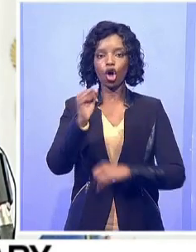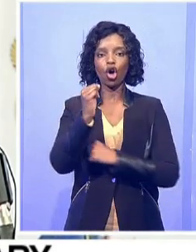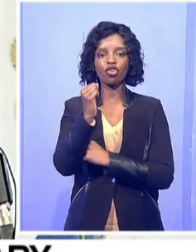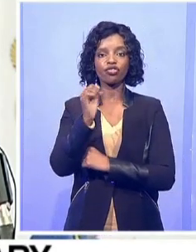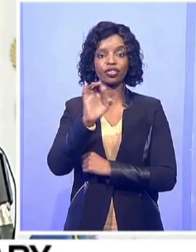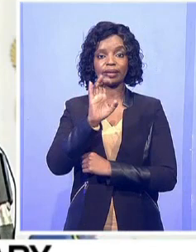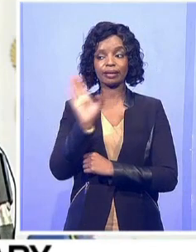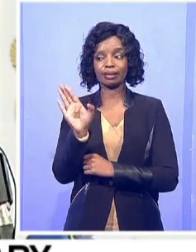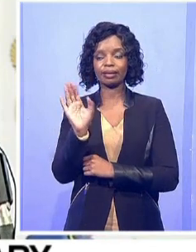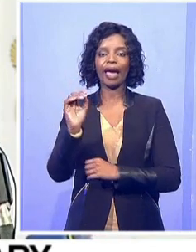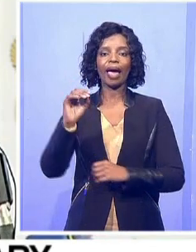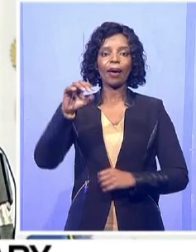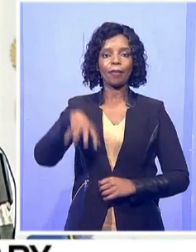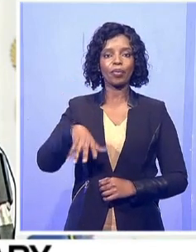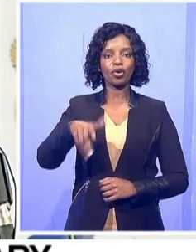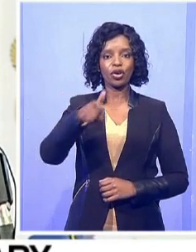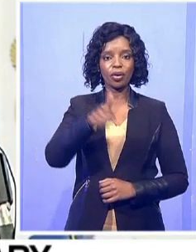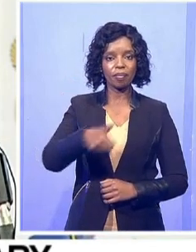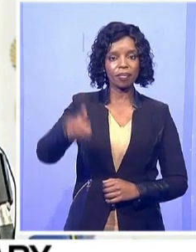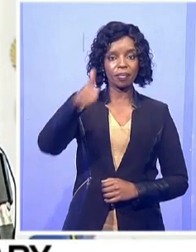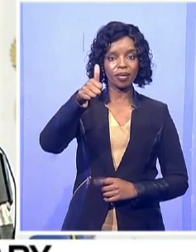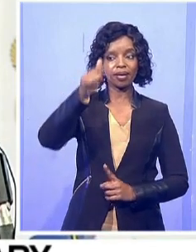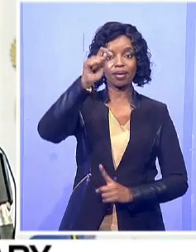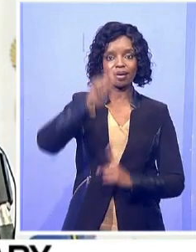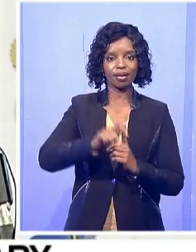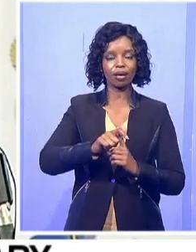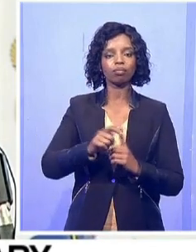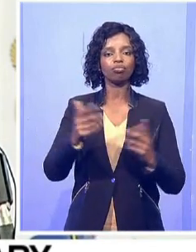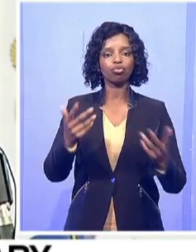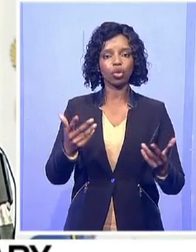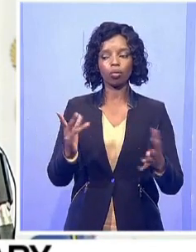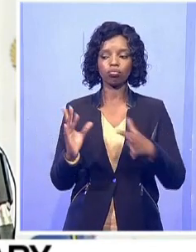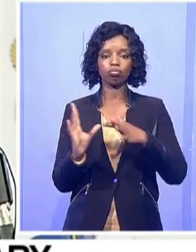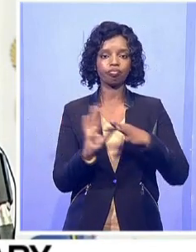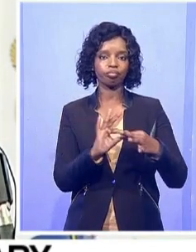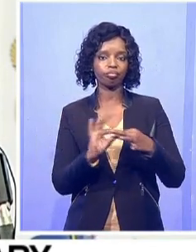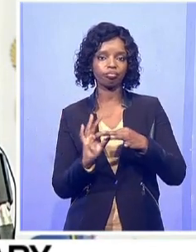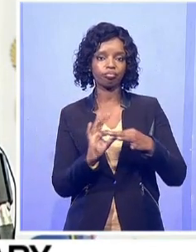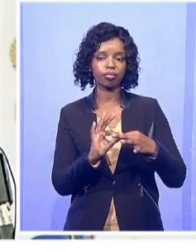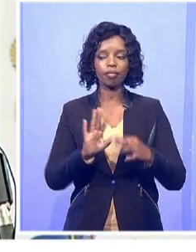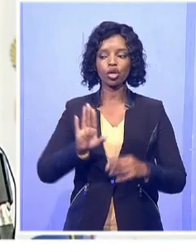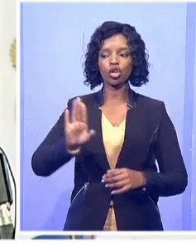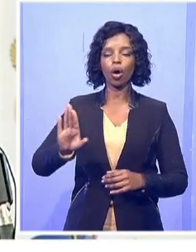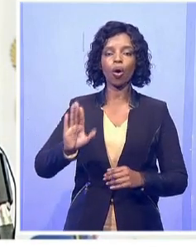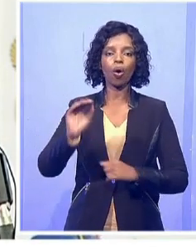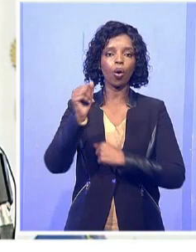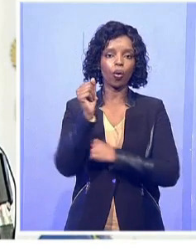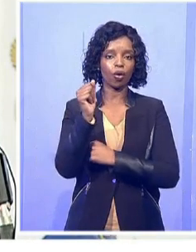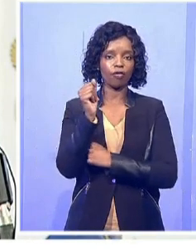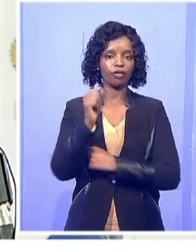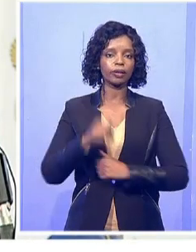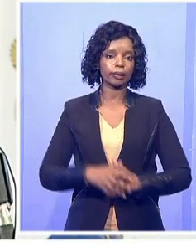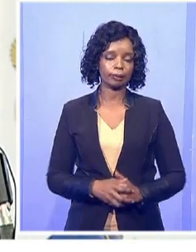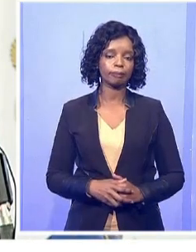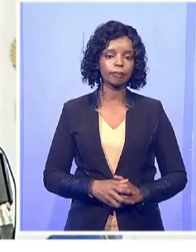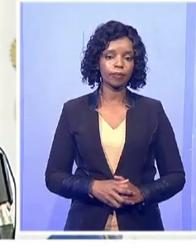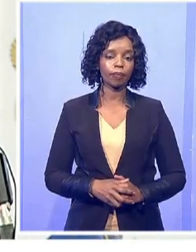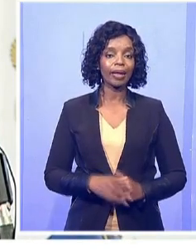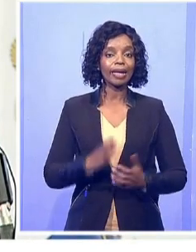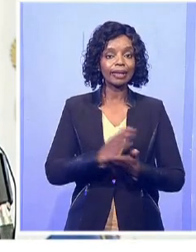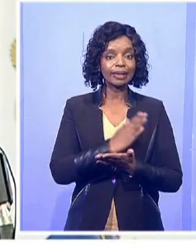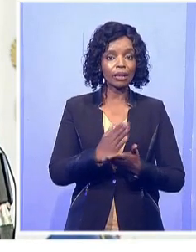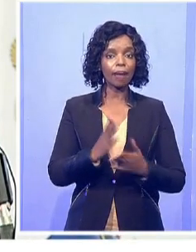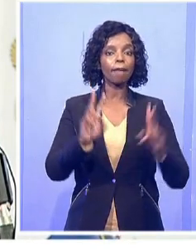process. Some of the issues raised in the memorandum, the office of the Premier is already dealing with